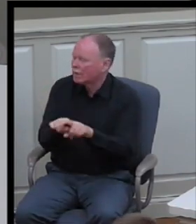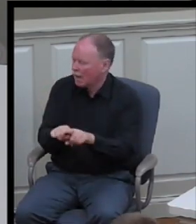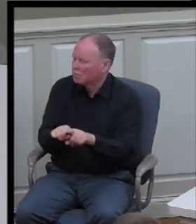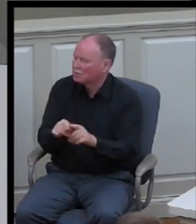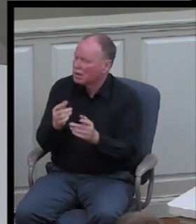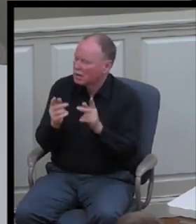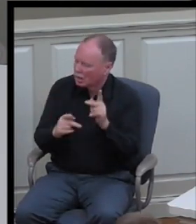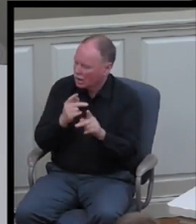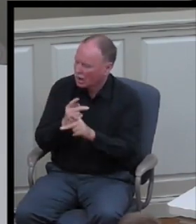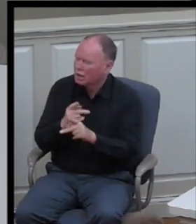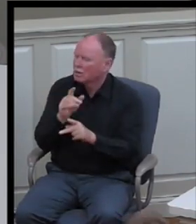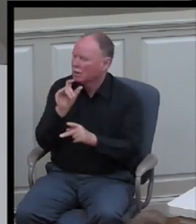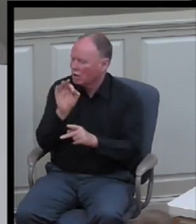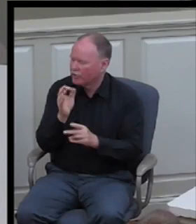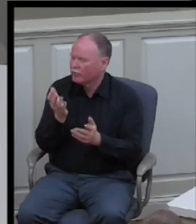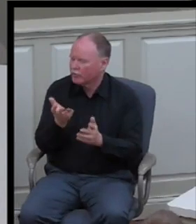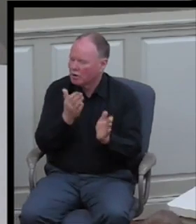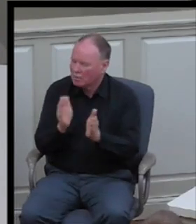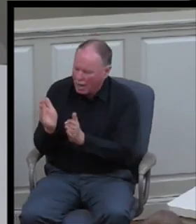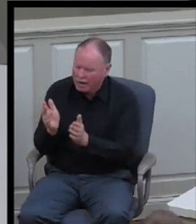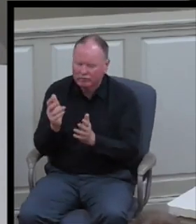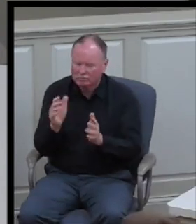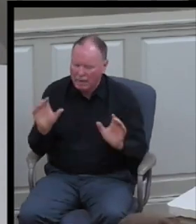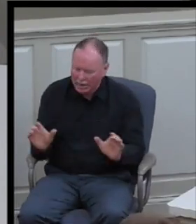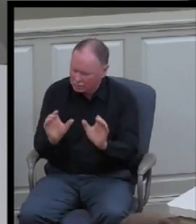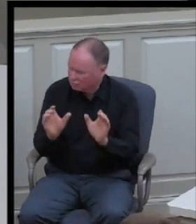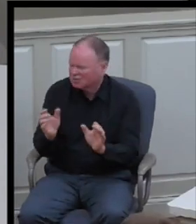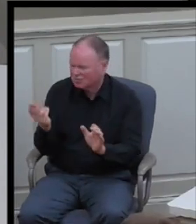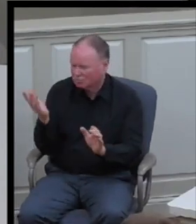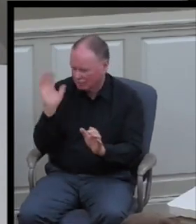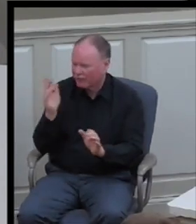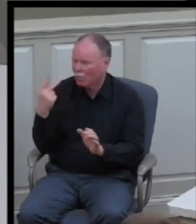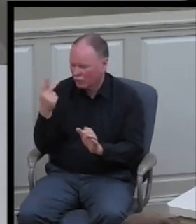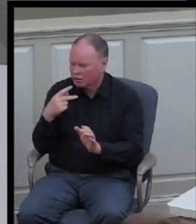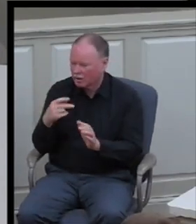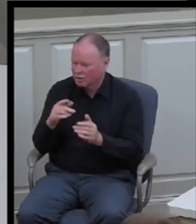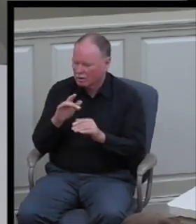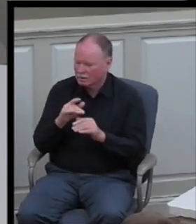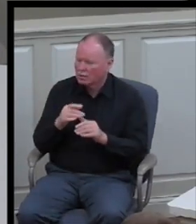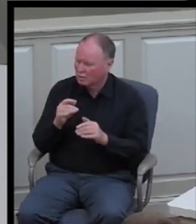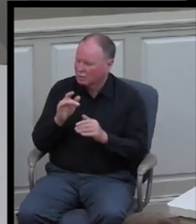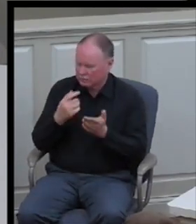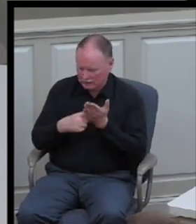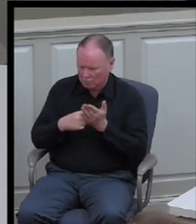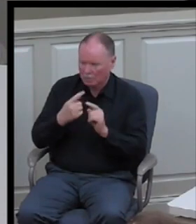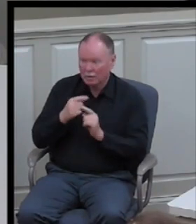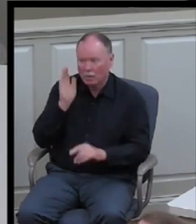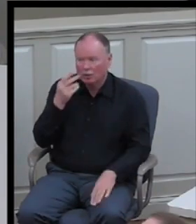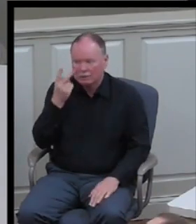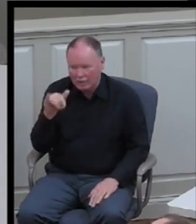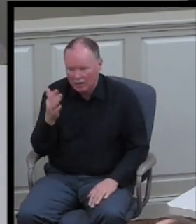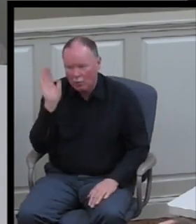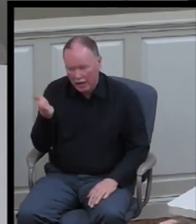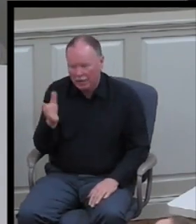sort of plan of action as we talked about in the preliminary budget, but that's coming, and we're